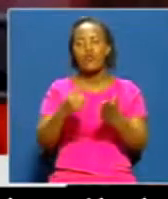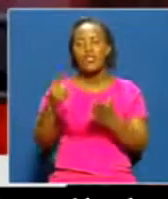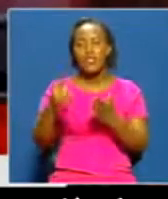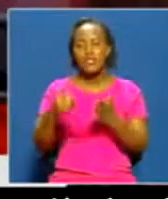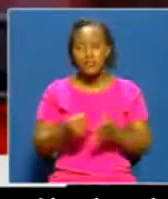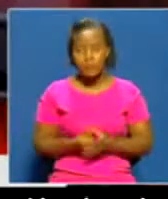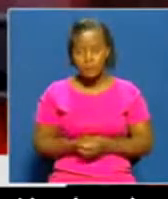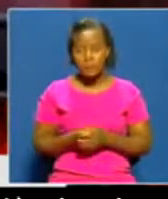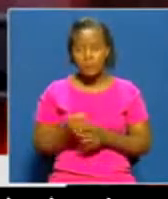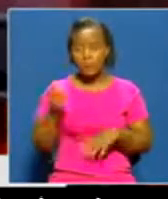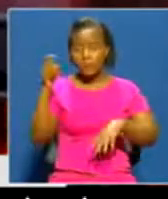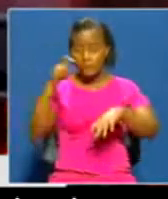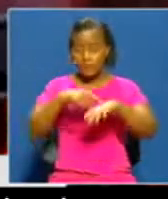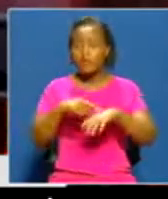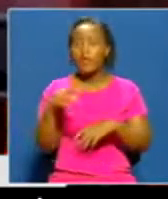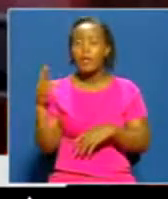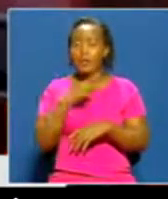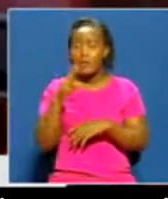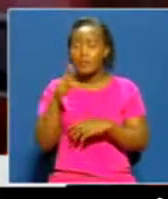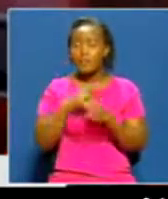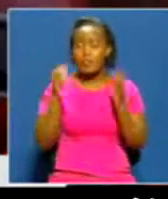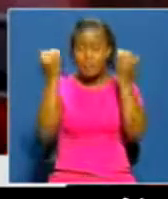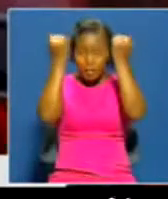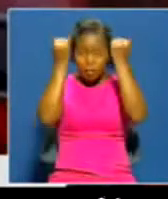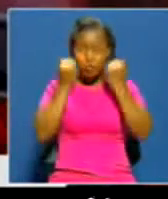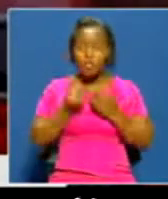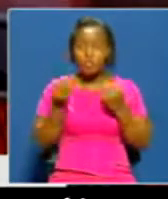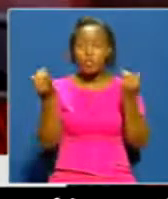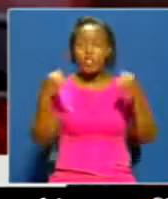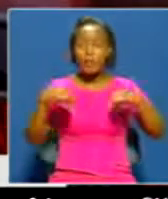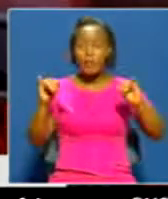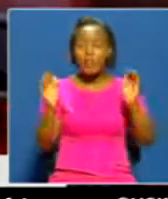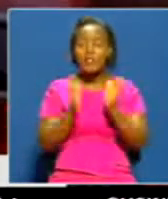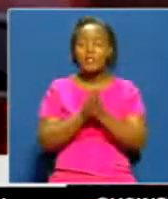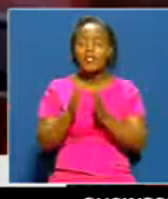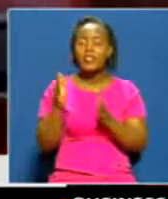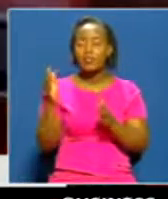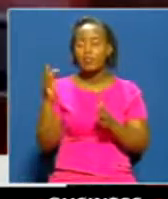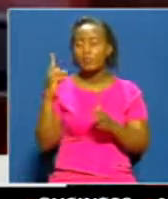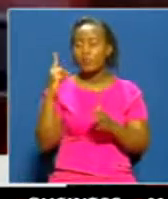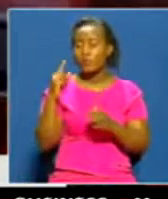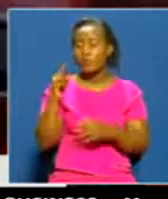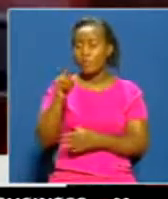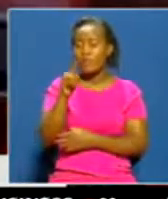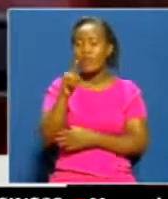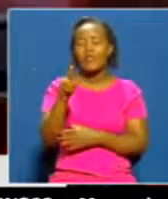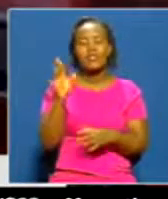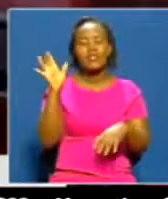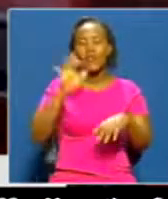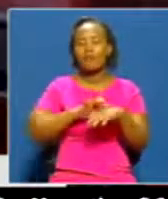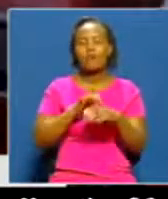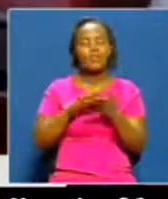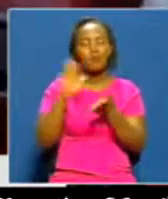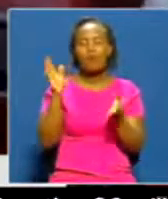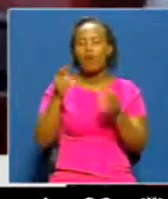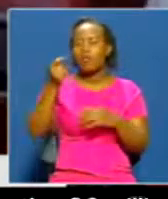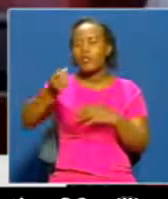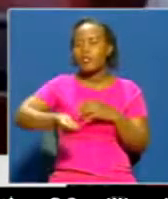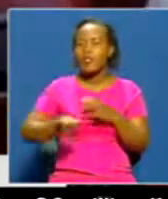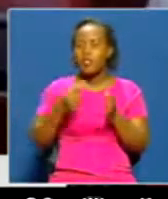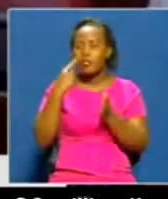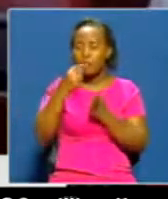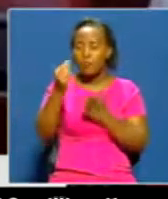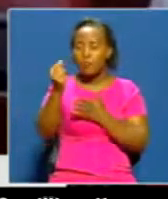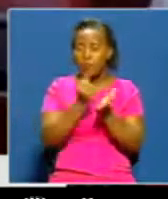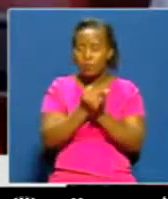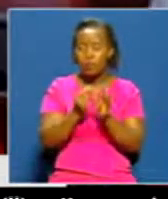While risking judicial independence and the rule of law, this omission is hurting the career of the affected persons while undermining